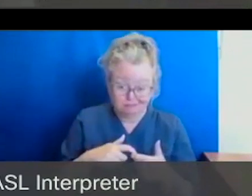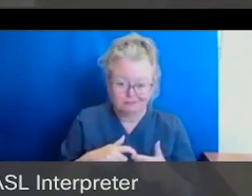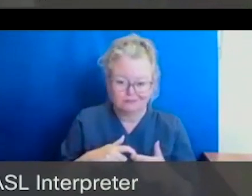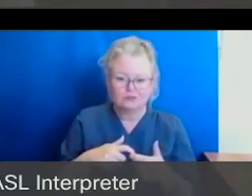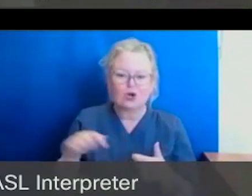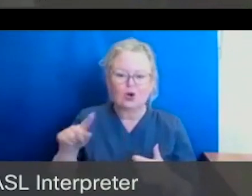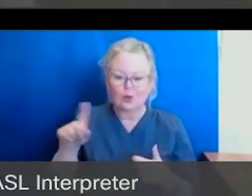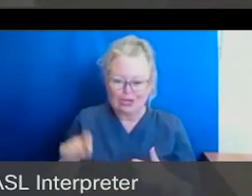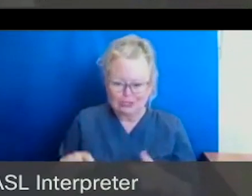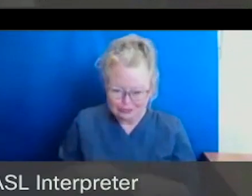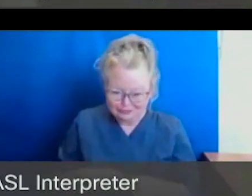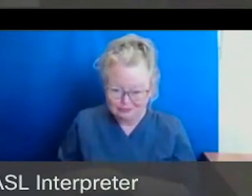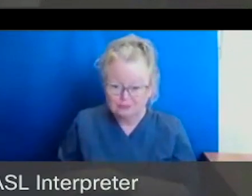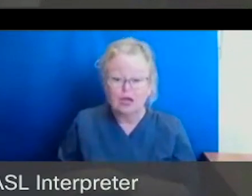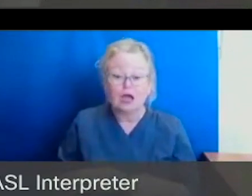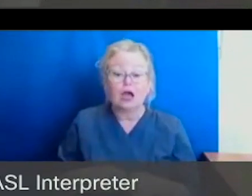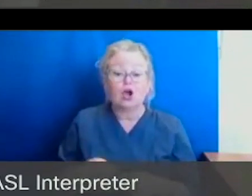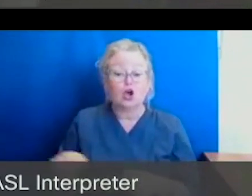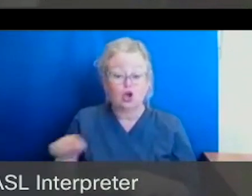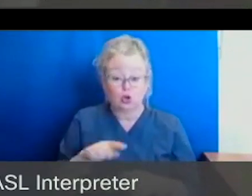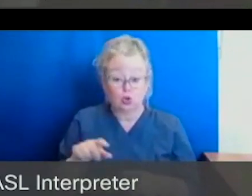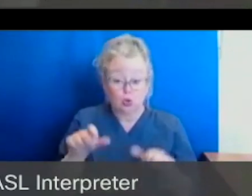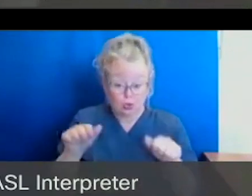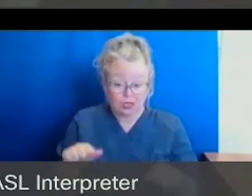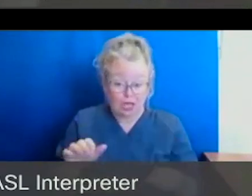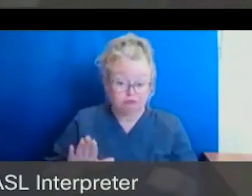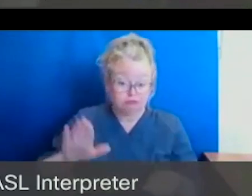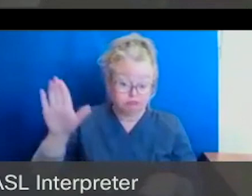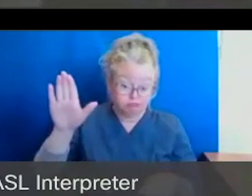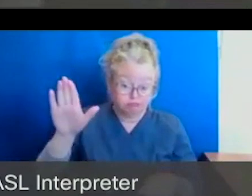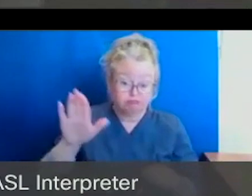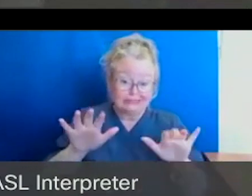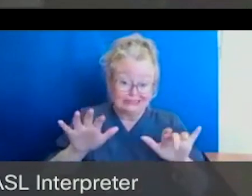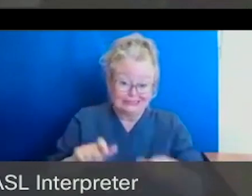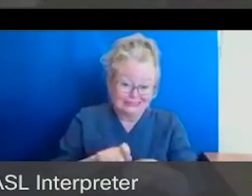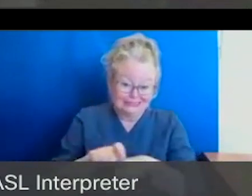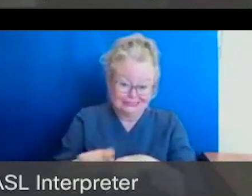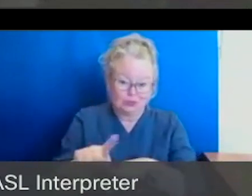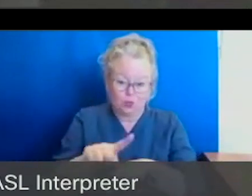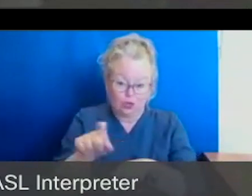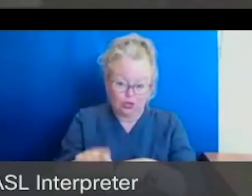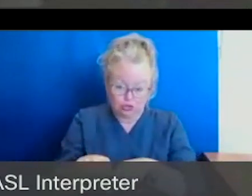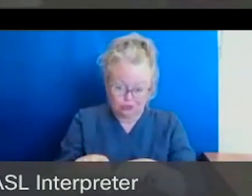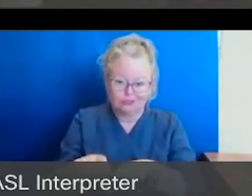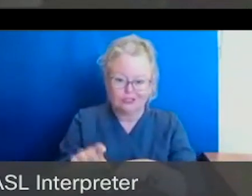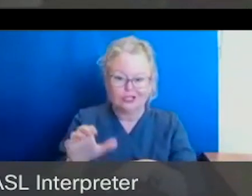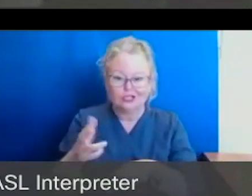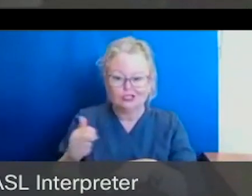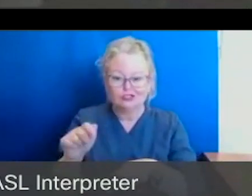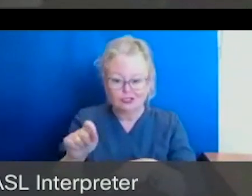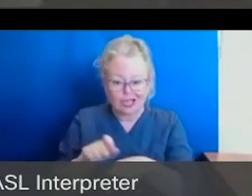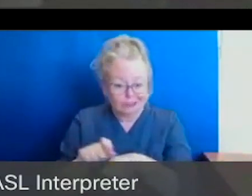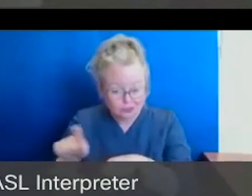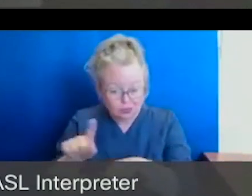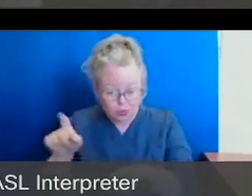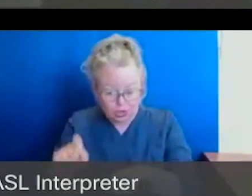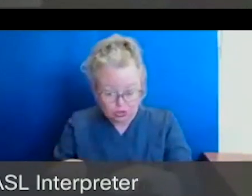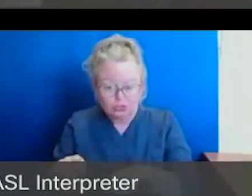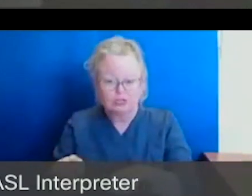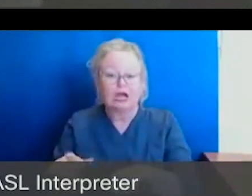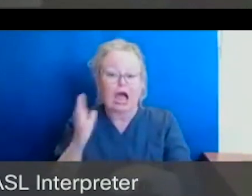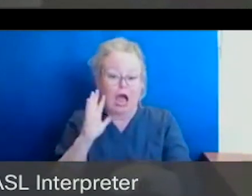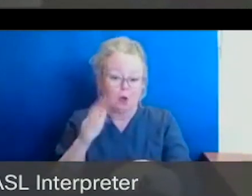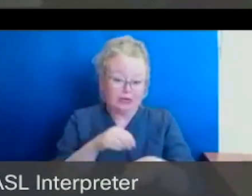both the chat box as well as the question and answer box. I will then direct those questions to each